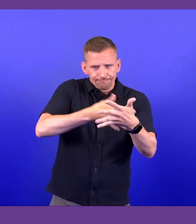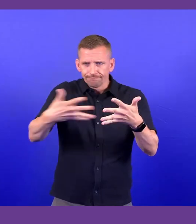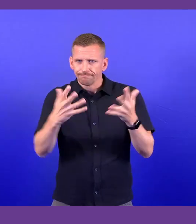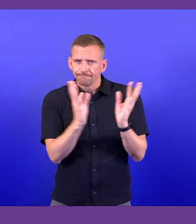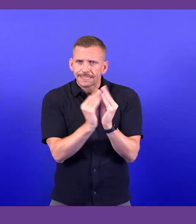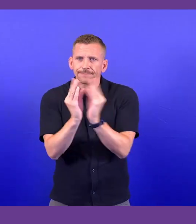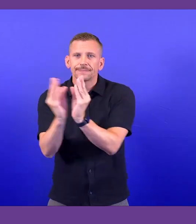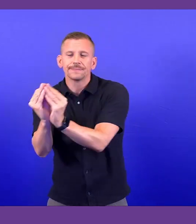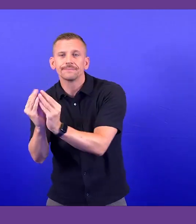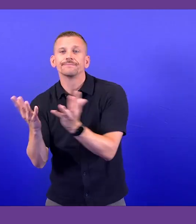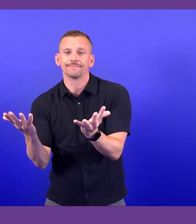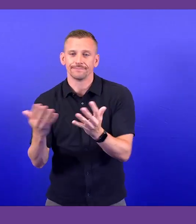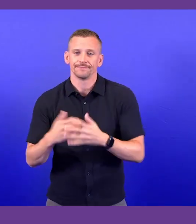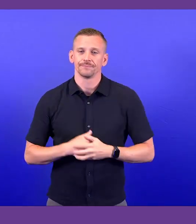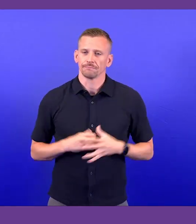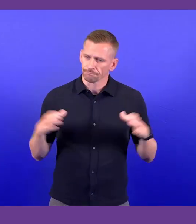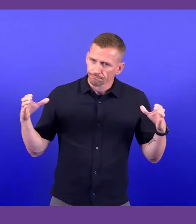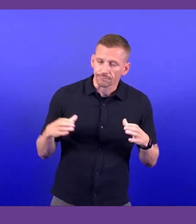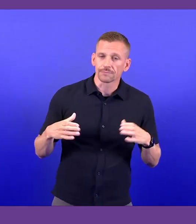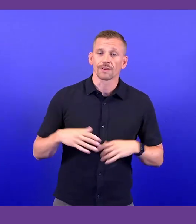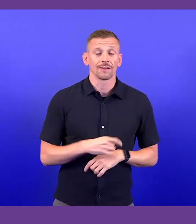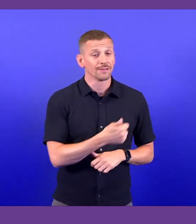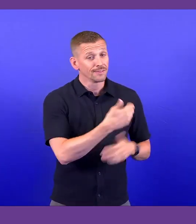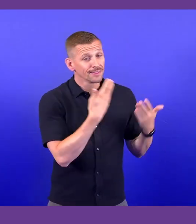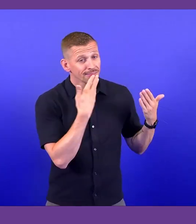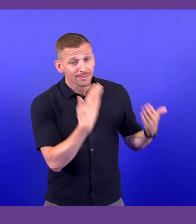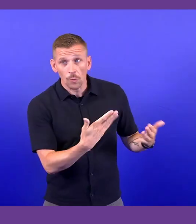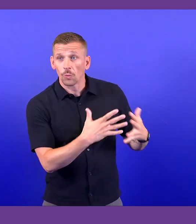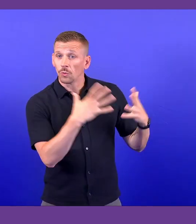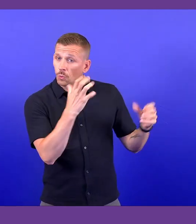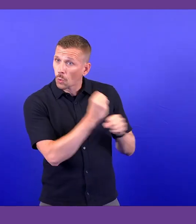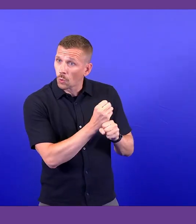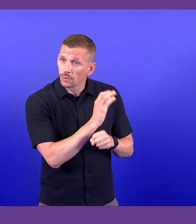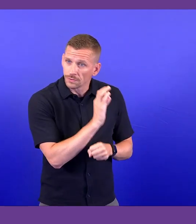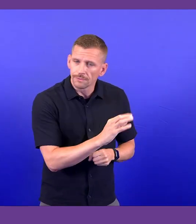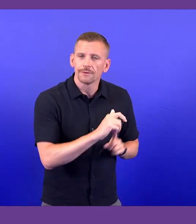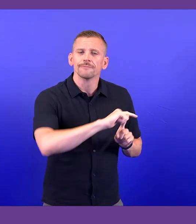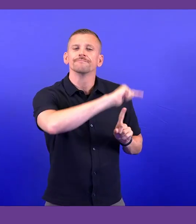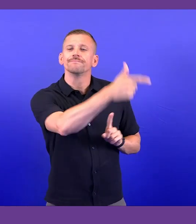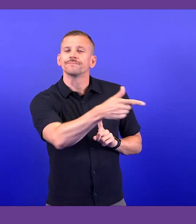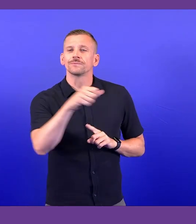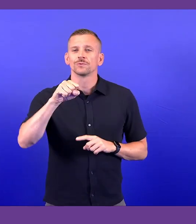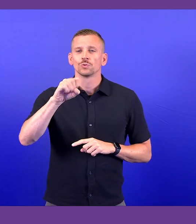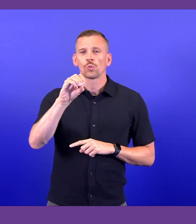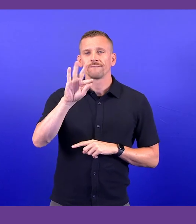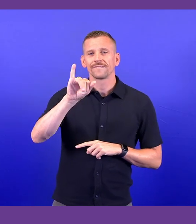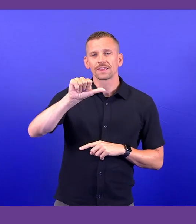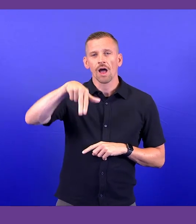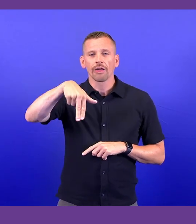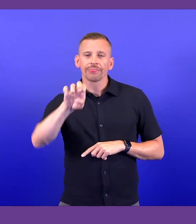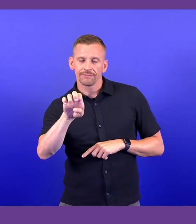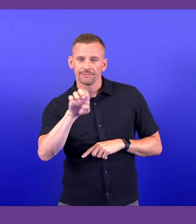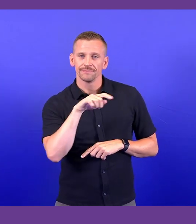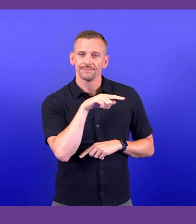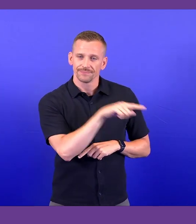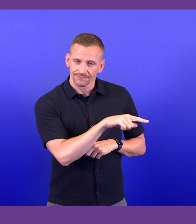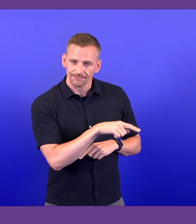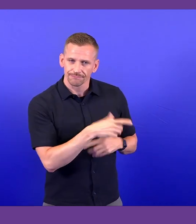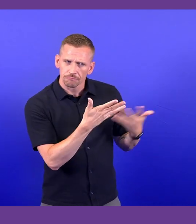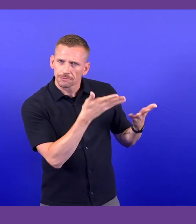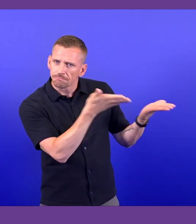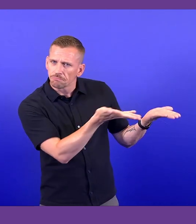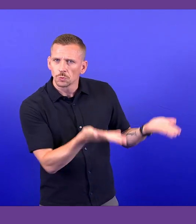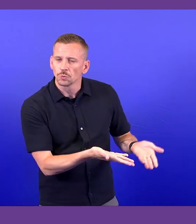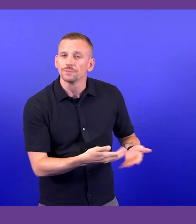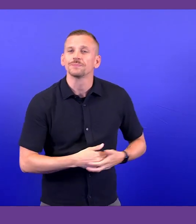that. Let me next very briefly, Soufiane, can you introduce yourself? Good afternoon, everybody. My name is Soufiane El